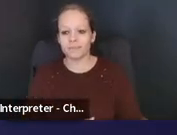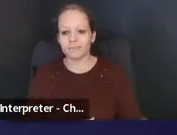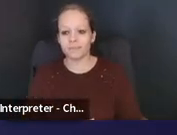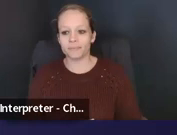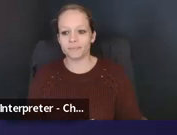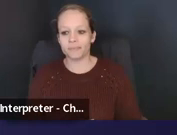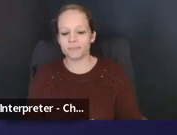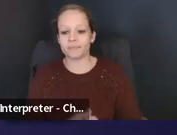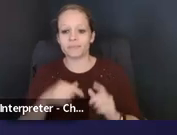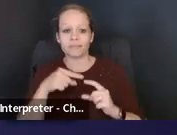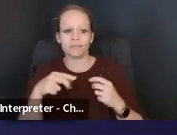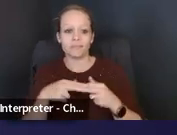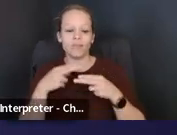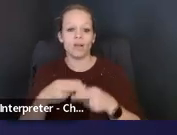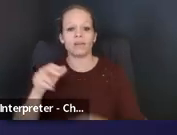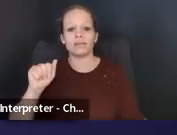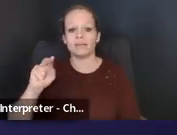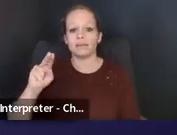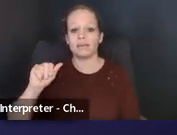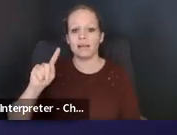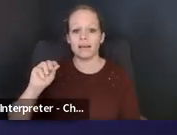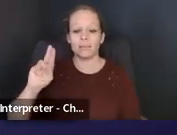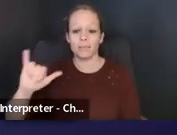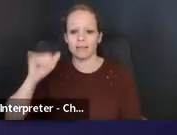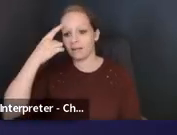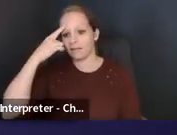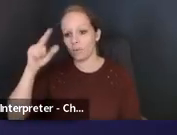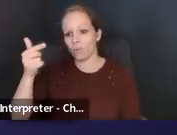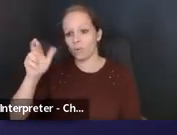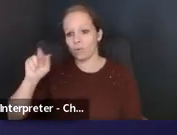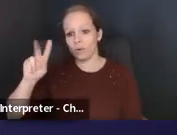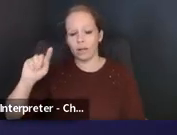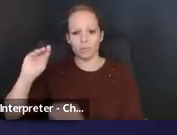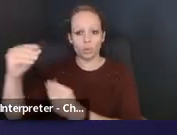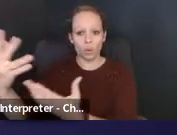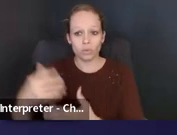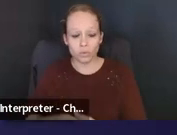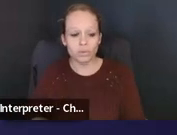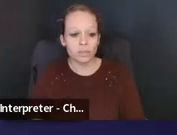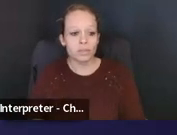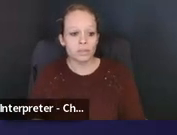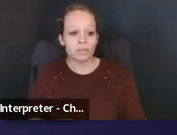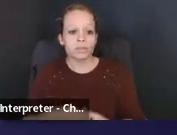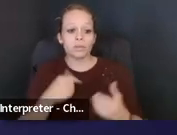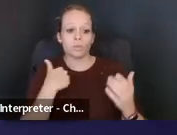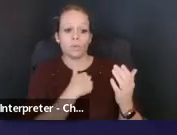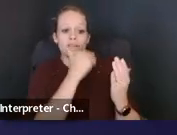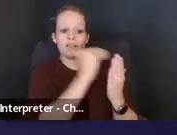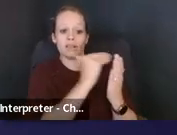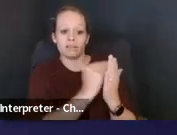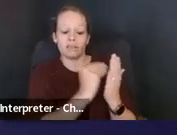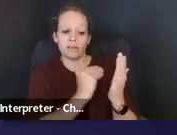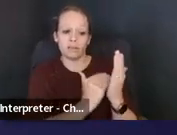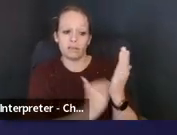called this slide Anatomy of a Grant Proposal. And what we've done is here we've listed out the sections of a